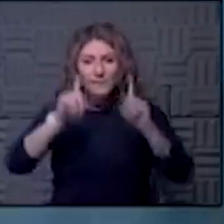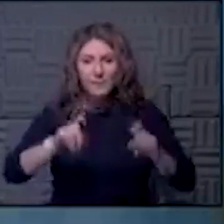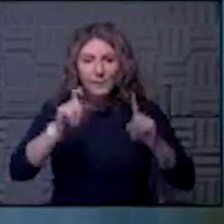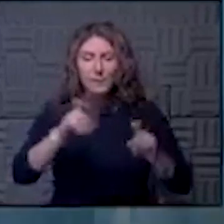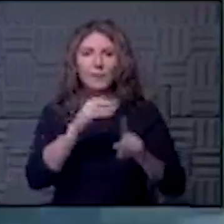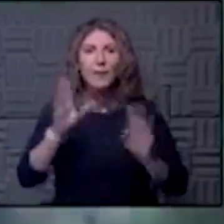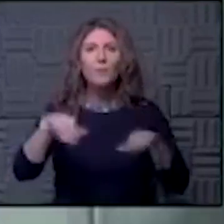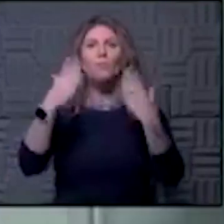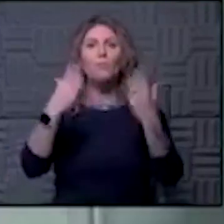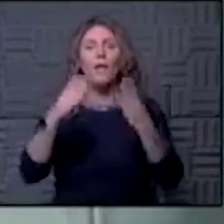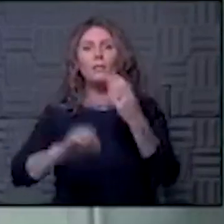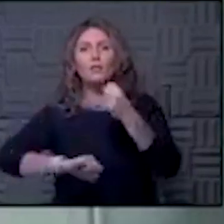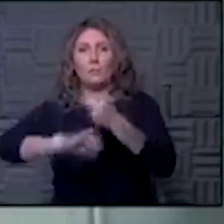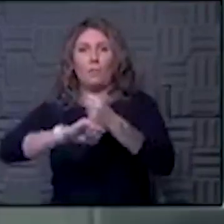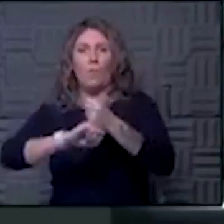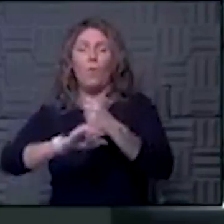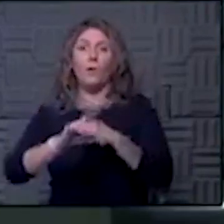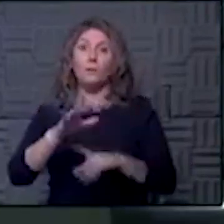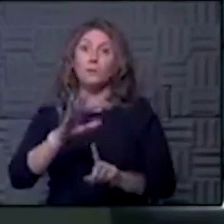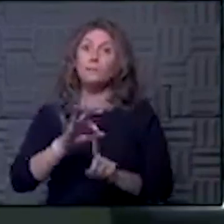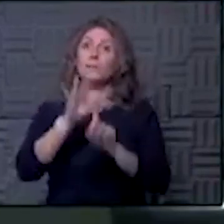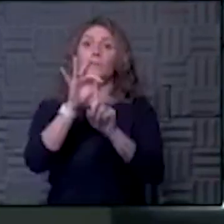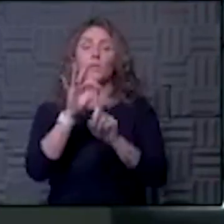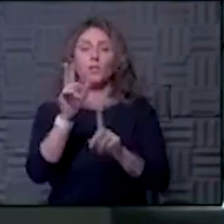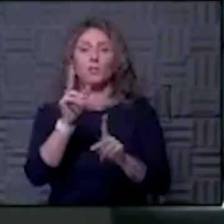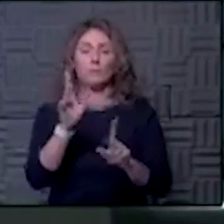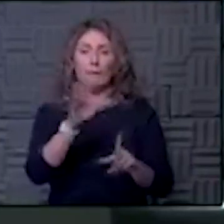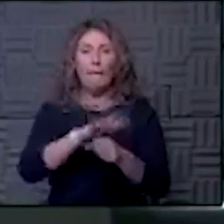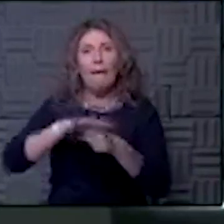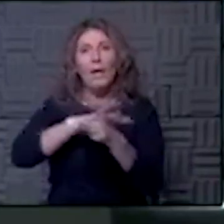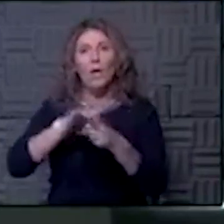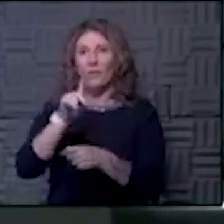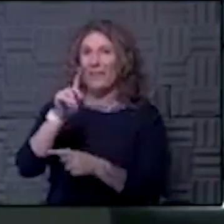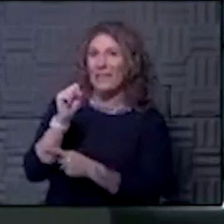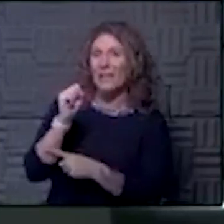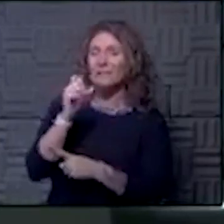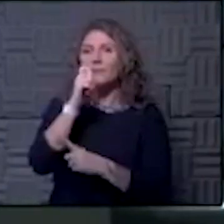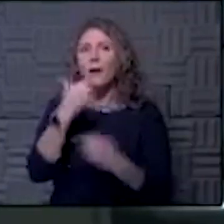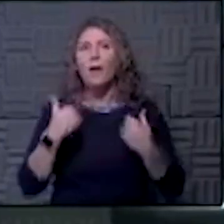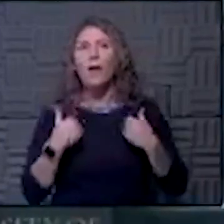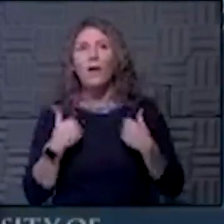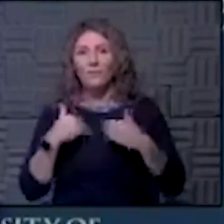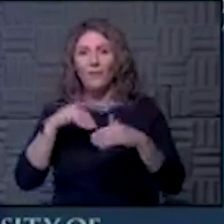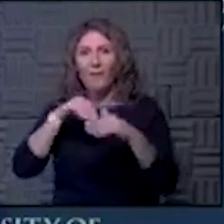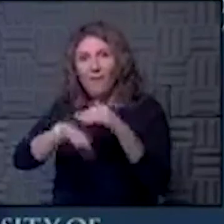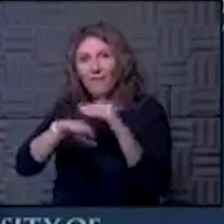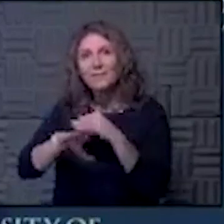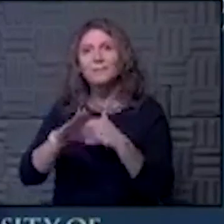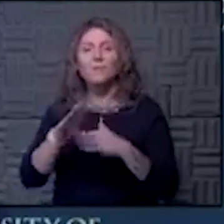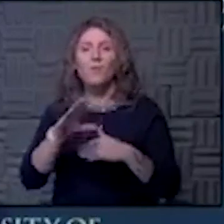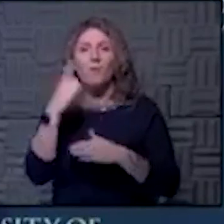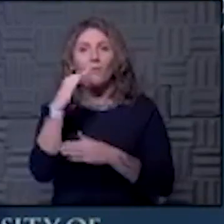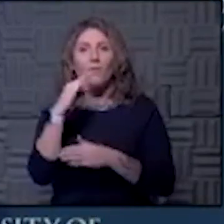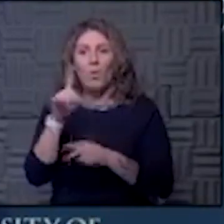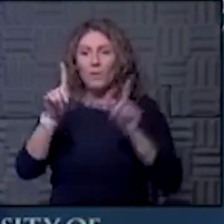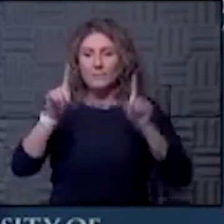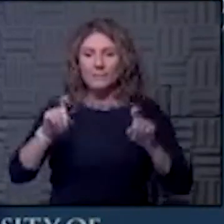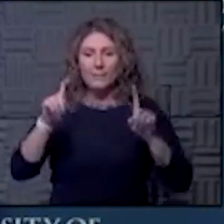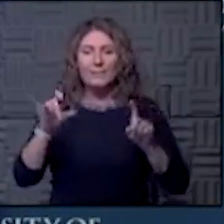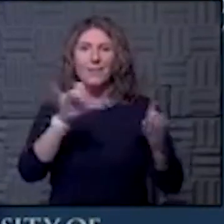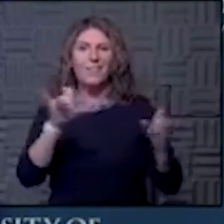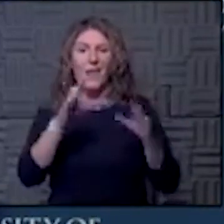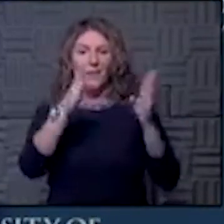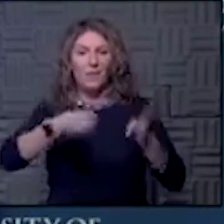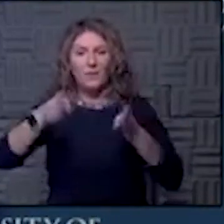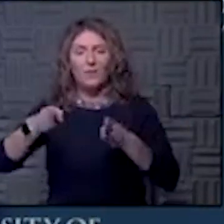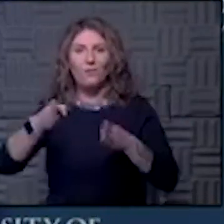provide support, especially for areas of Kansas that don't have access to testing in the way that some of the individuals